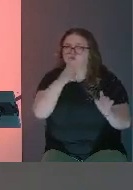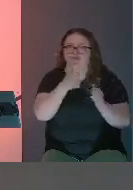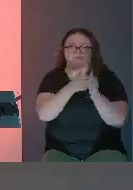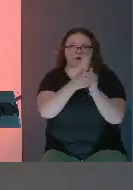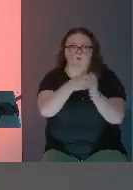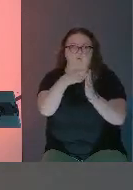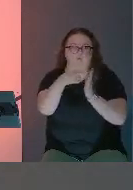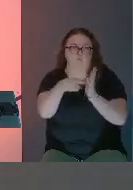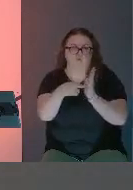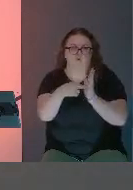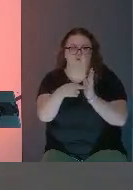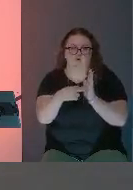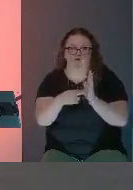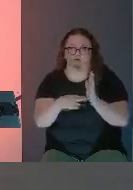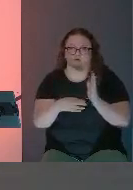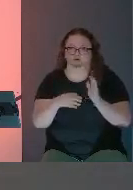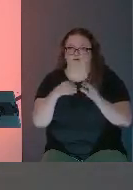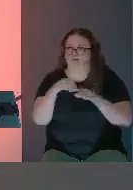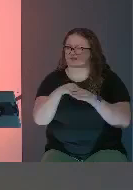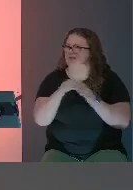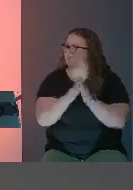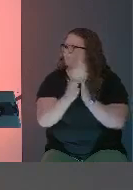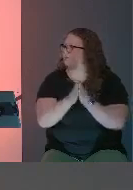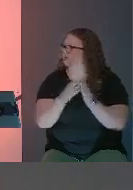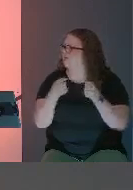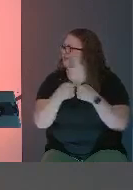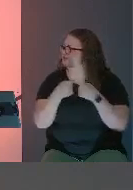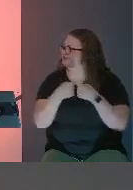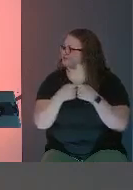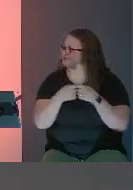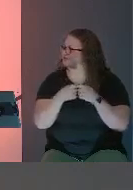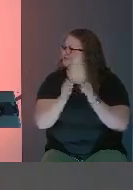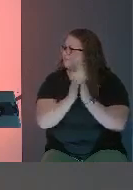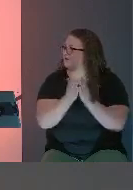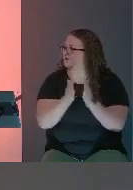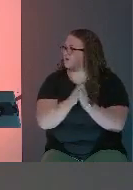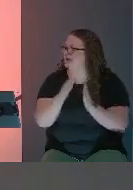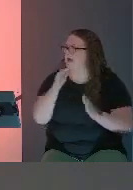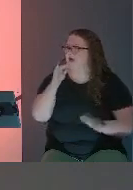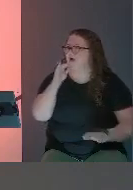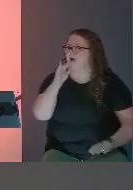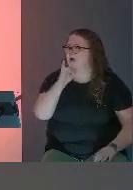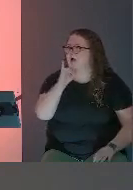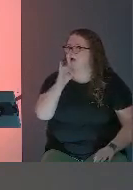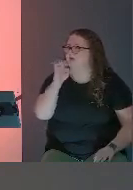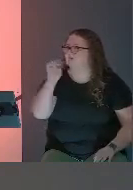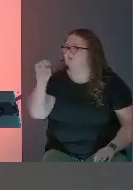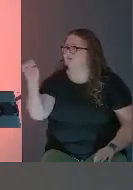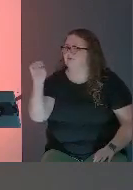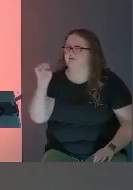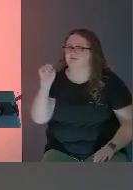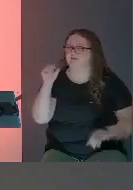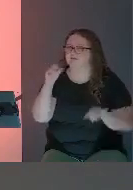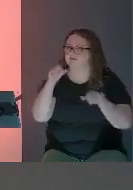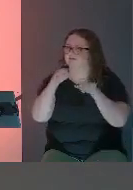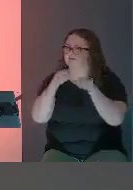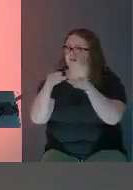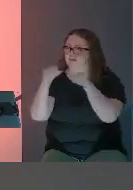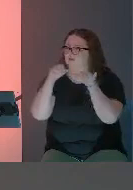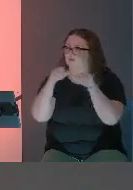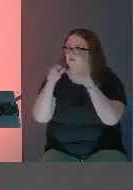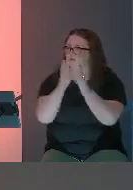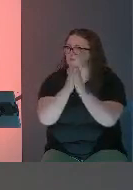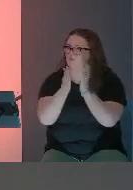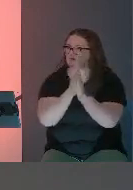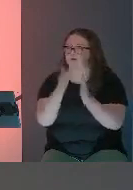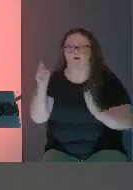your, what's that book, electrician book called? The IEEE whatever? The standards book? And when